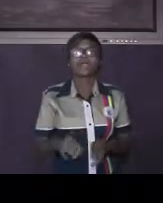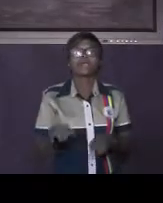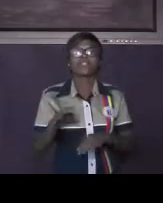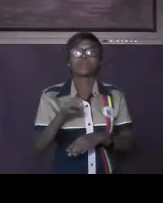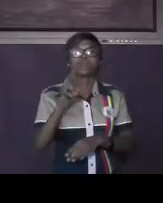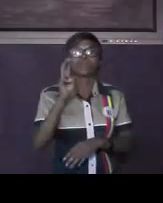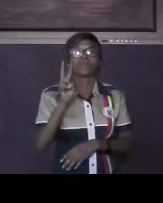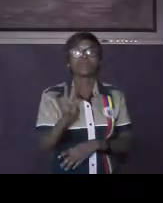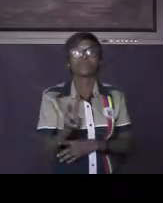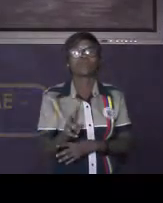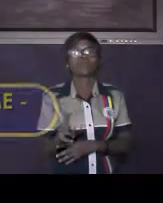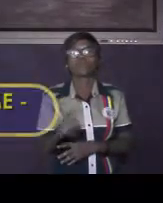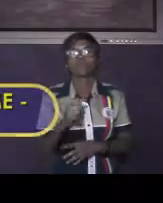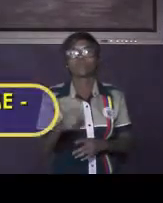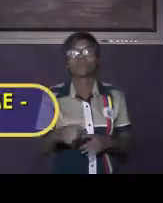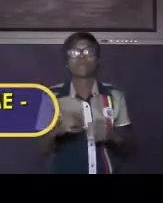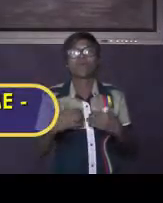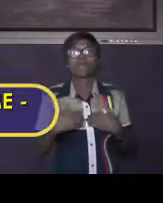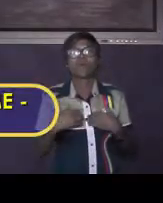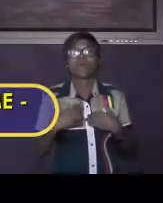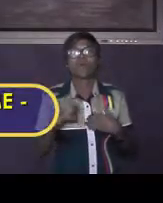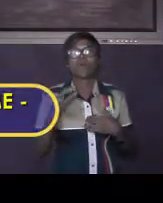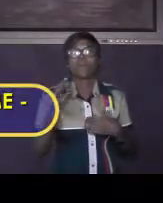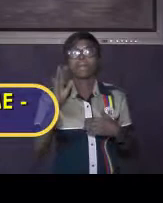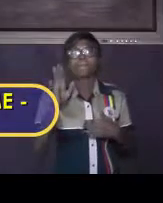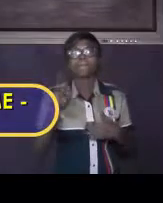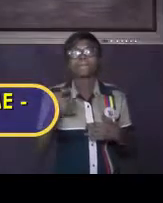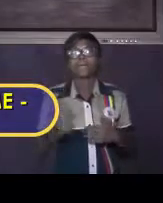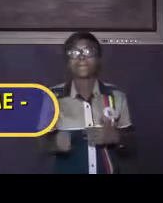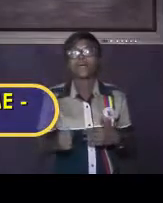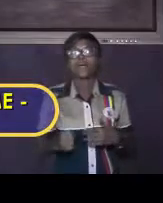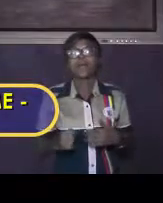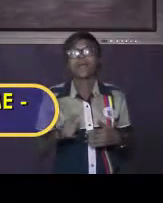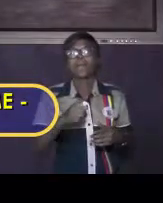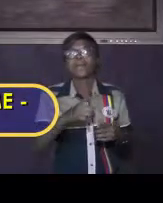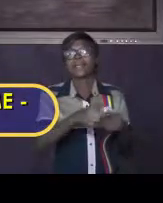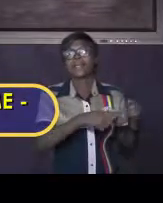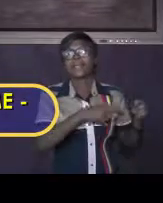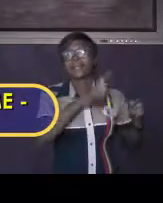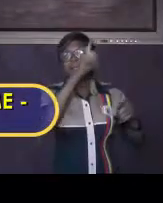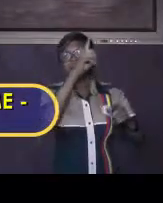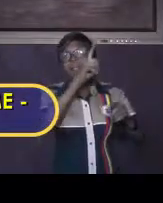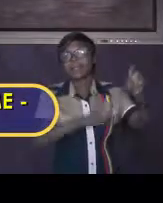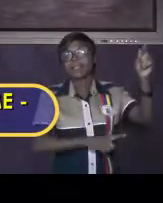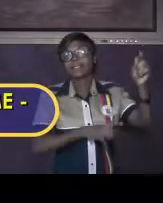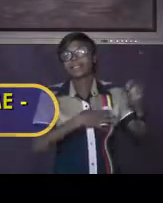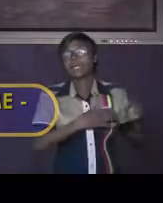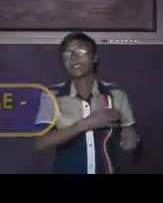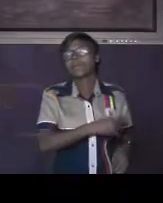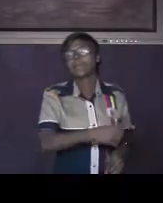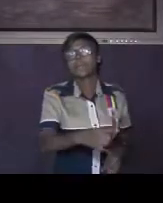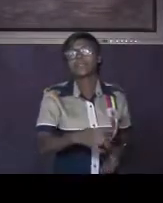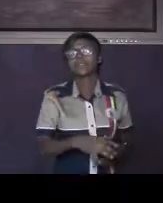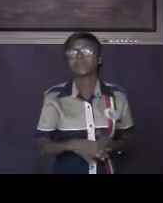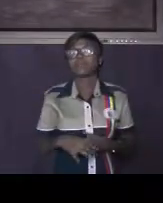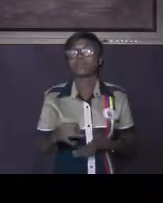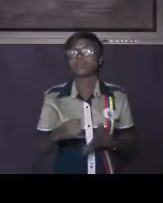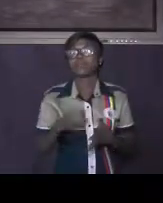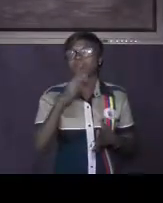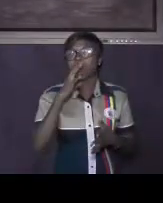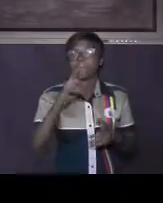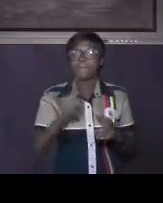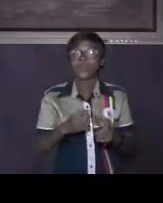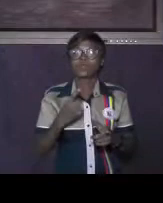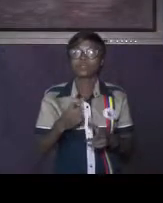land and you have 1 kilometer by the length and 1 kilometer by the breadth, the area will be 1